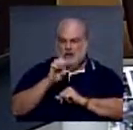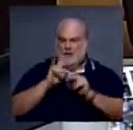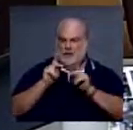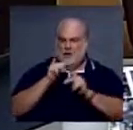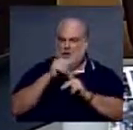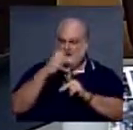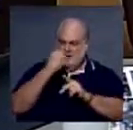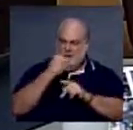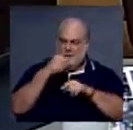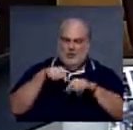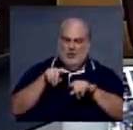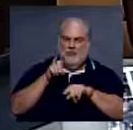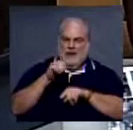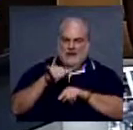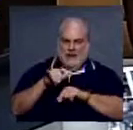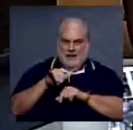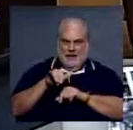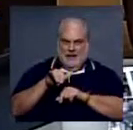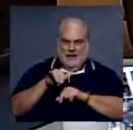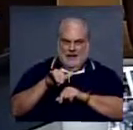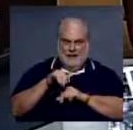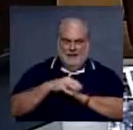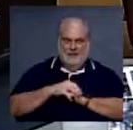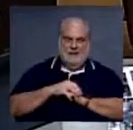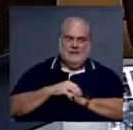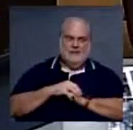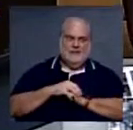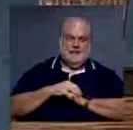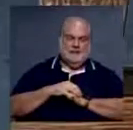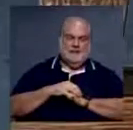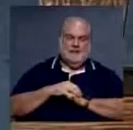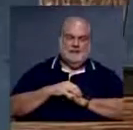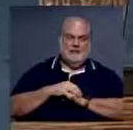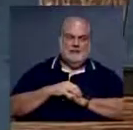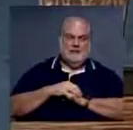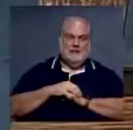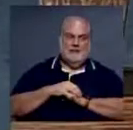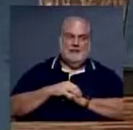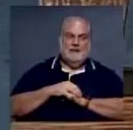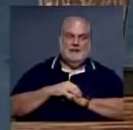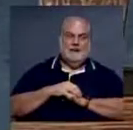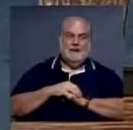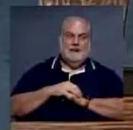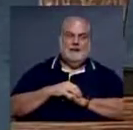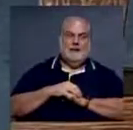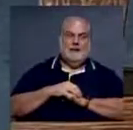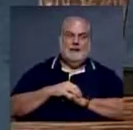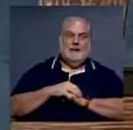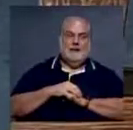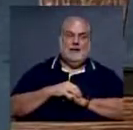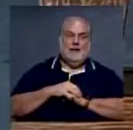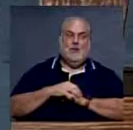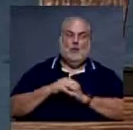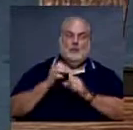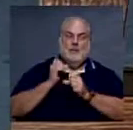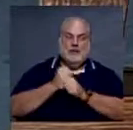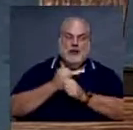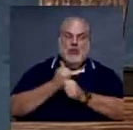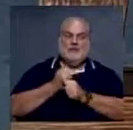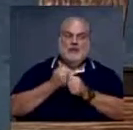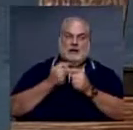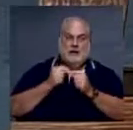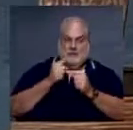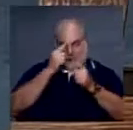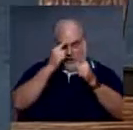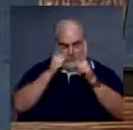that sleep during the day in that community. As I mentioned earlier, we have made every attempt to compromise with